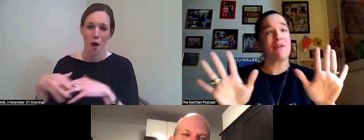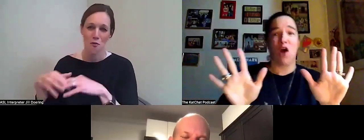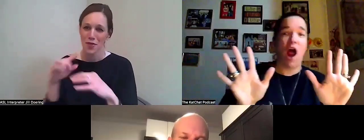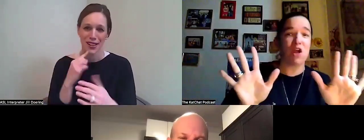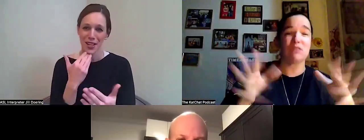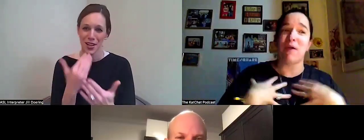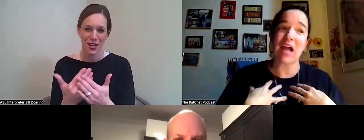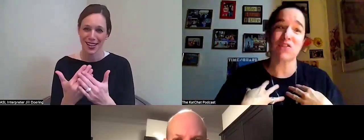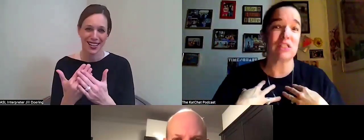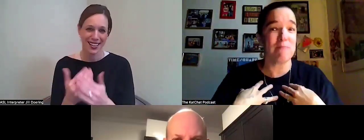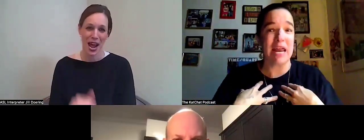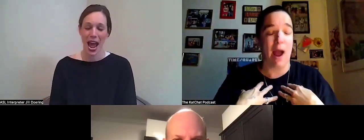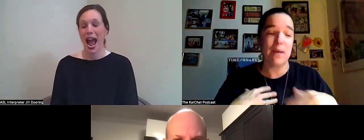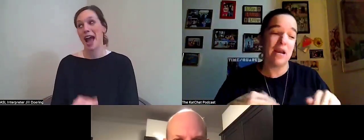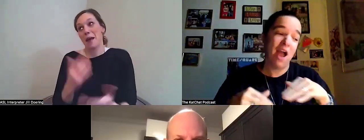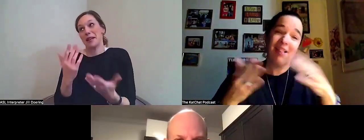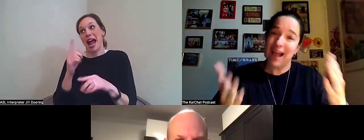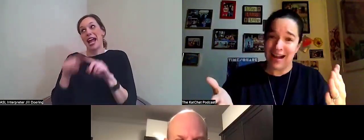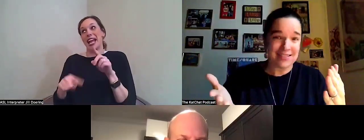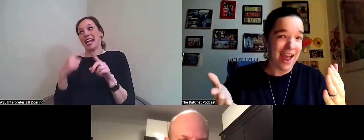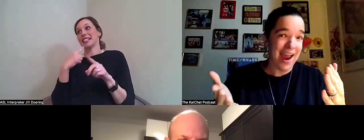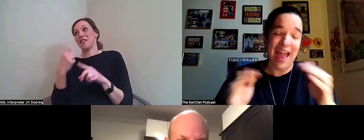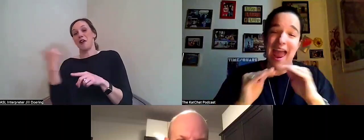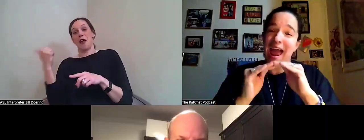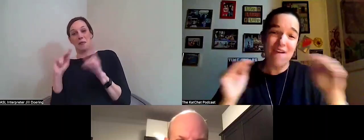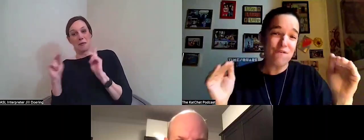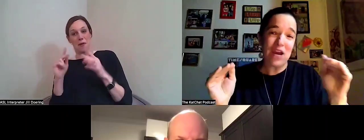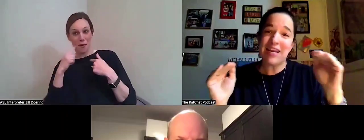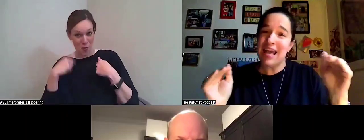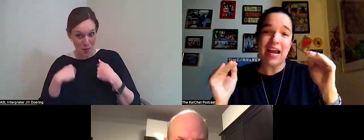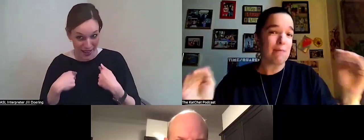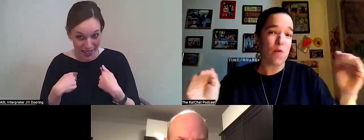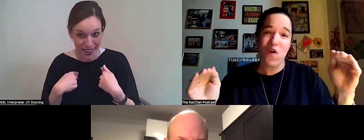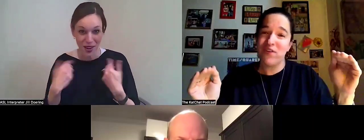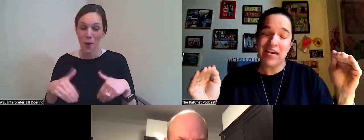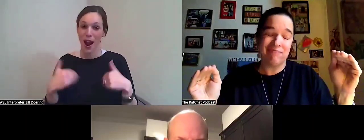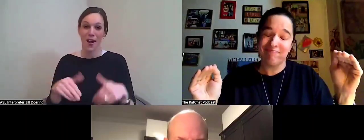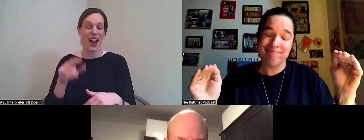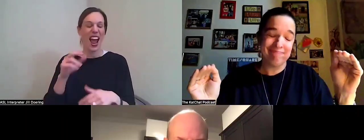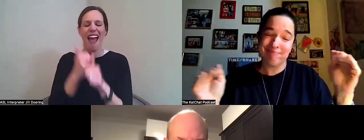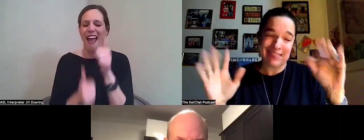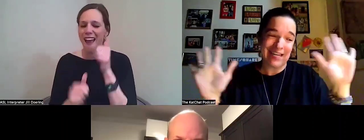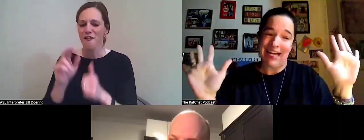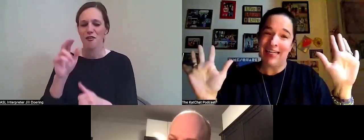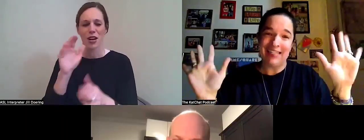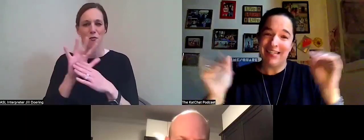can't Oh, speak thank for you. others, but that's just me. I mean, like I said, every Nicki movie